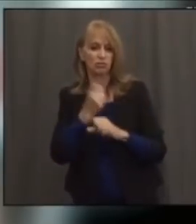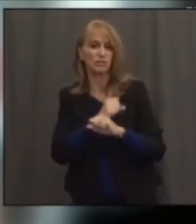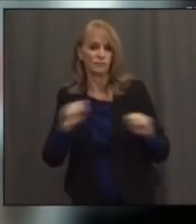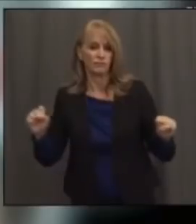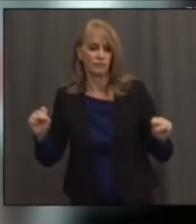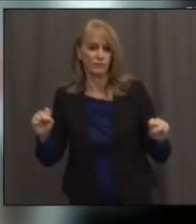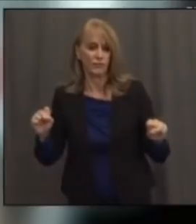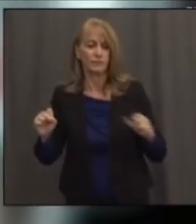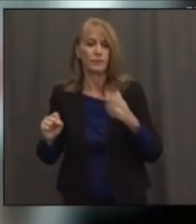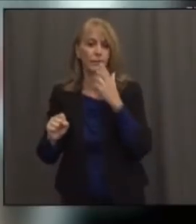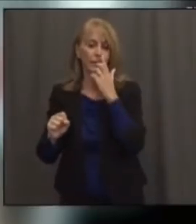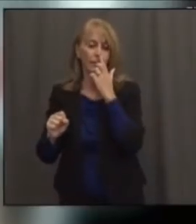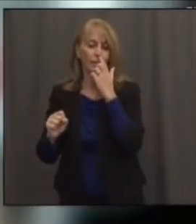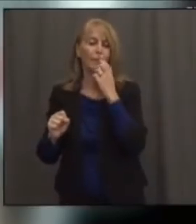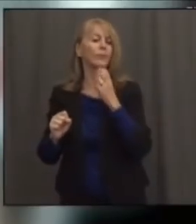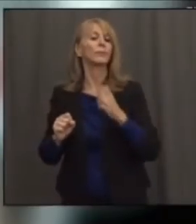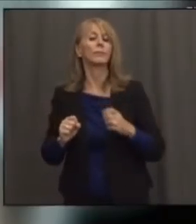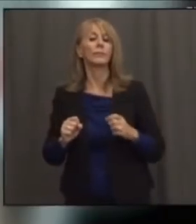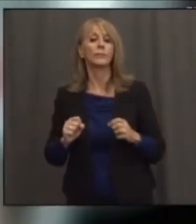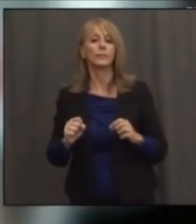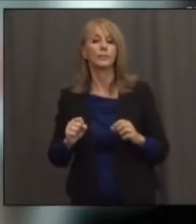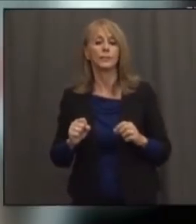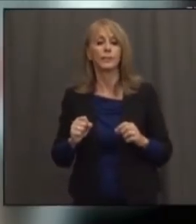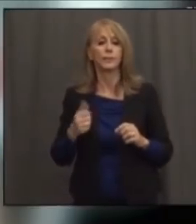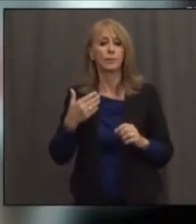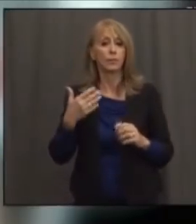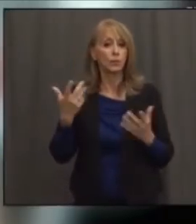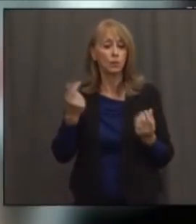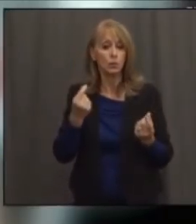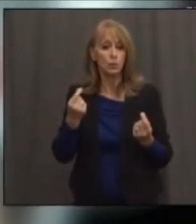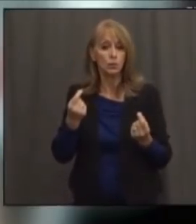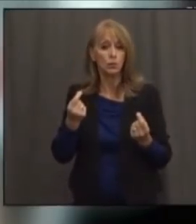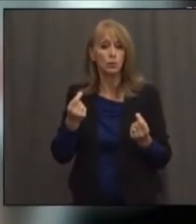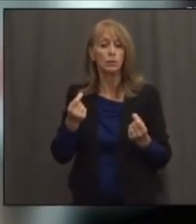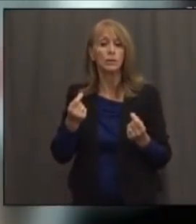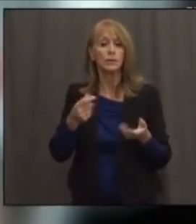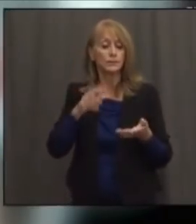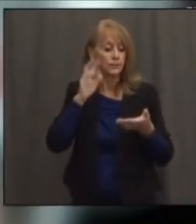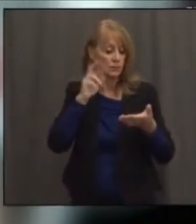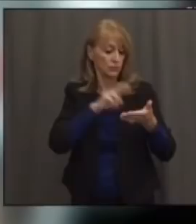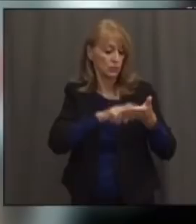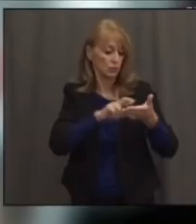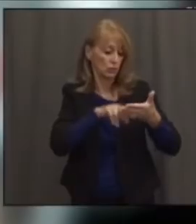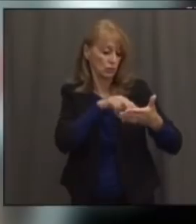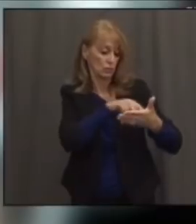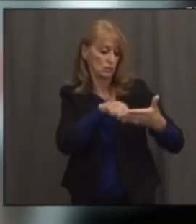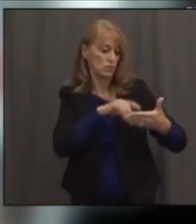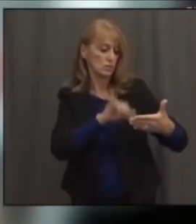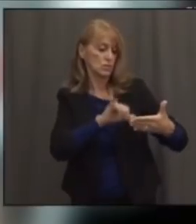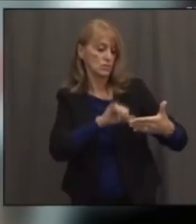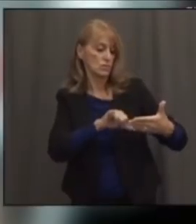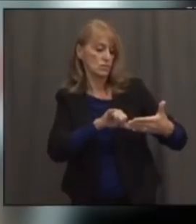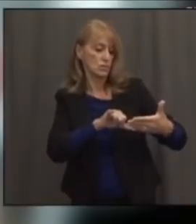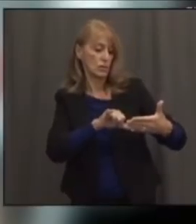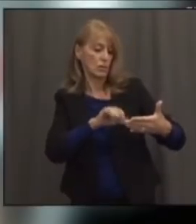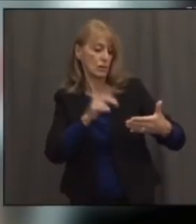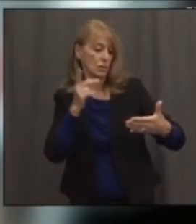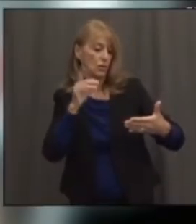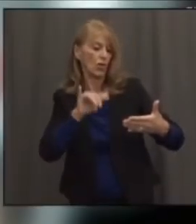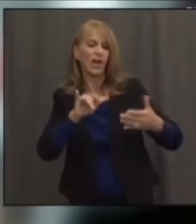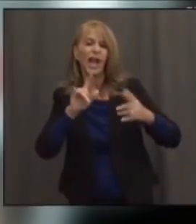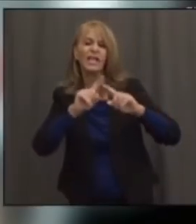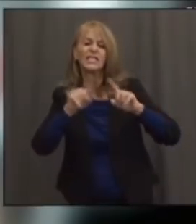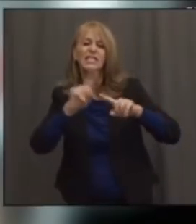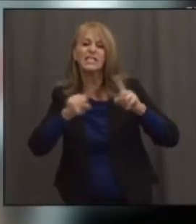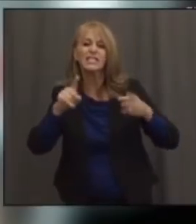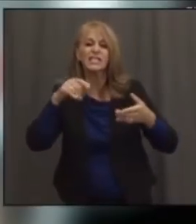protection. And one of the best cohorts for this is the studies of natural infection. If you look at like the Danish landmark